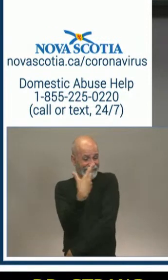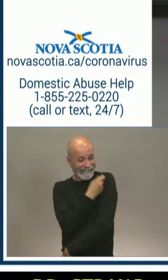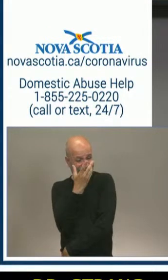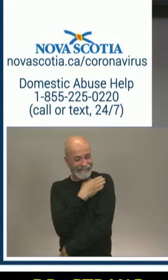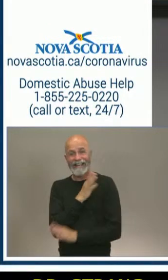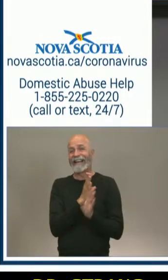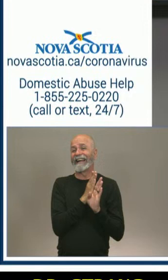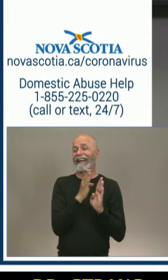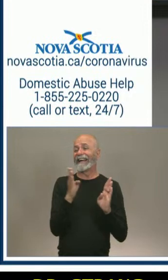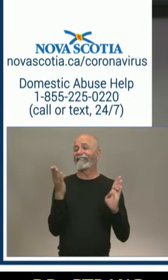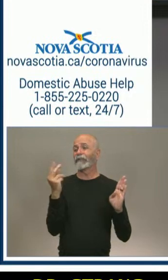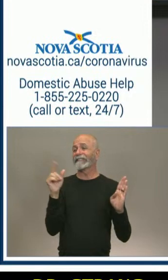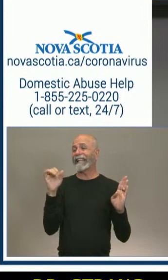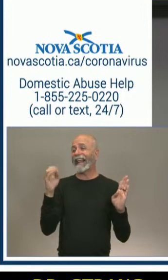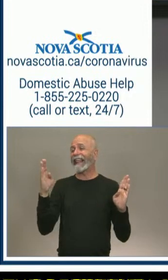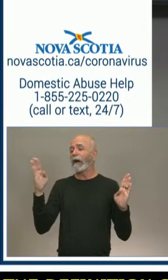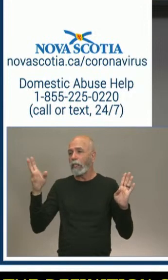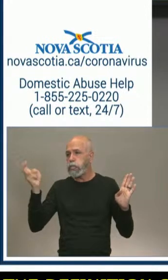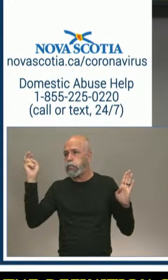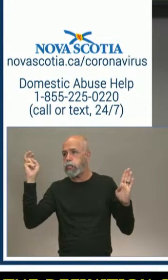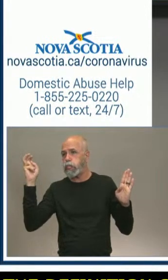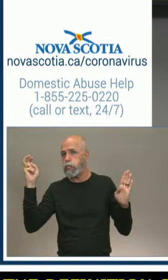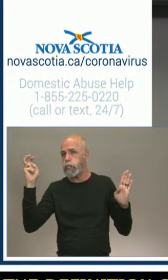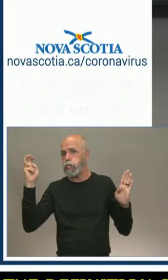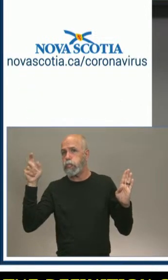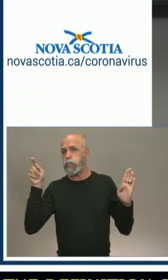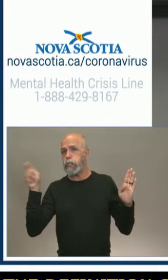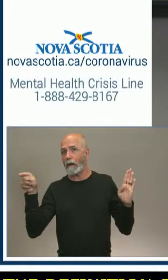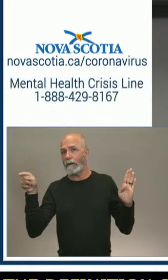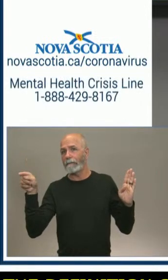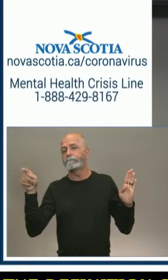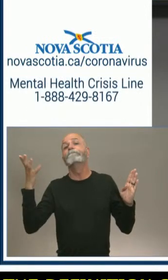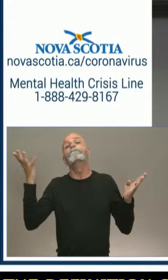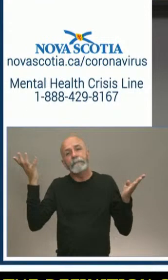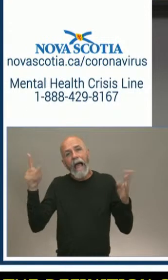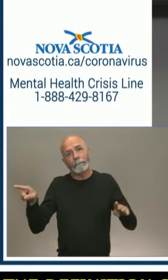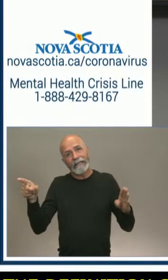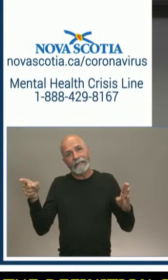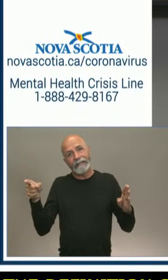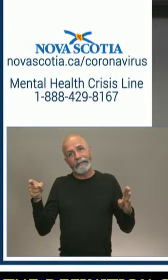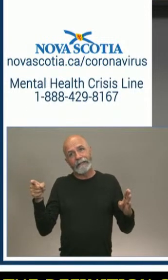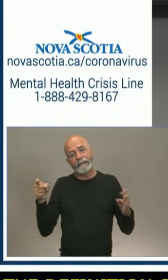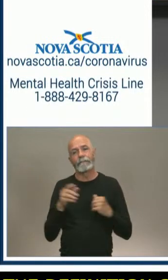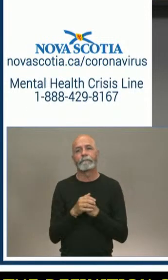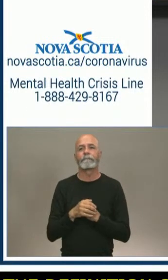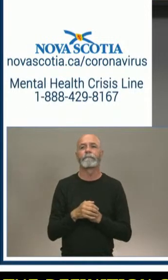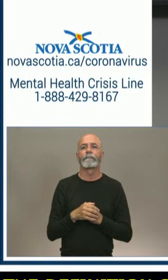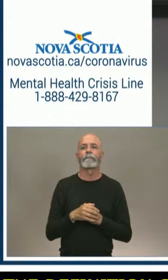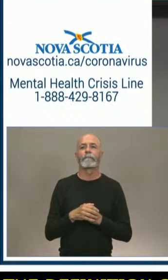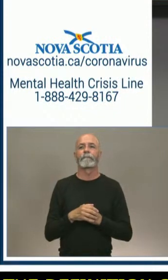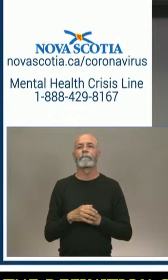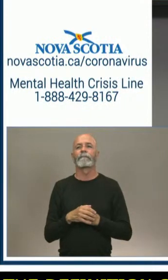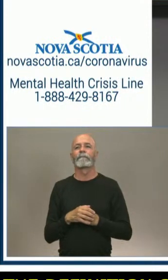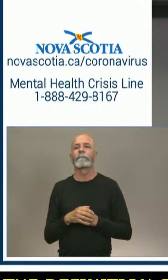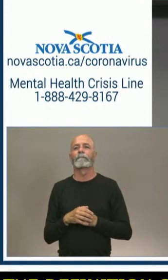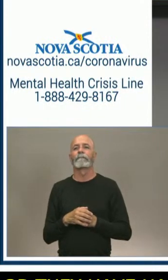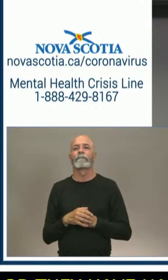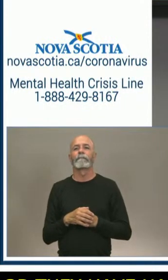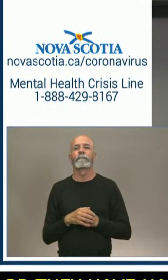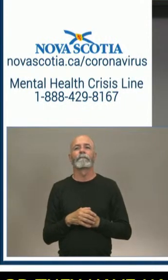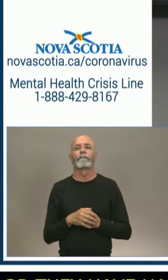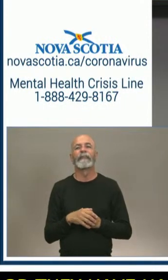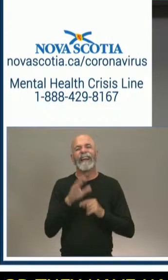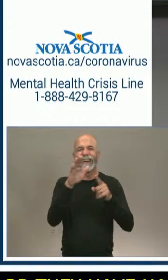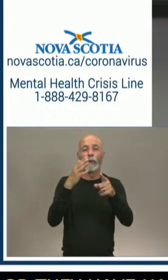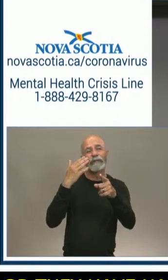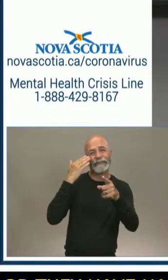or second dose, when we break it down by dosing. So, and that's simply because we know that it takes,